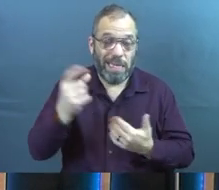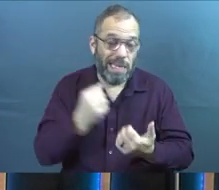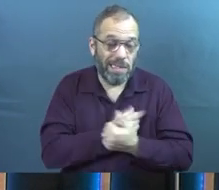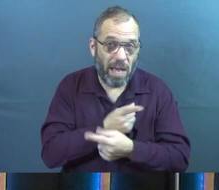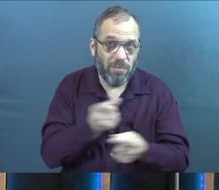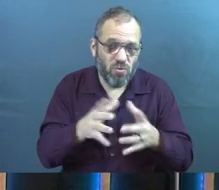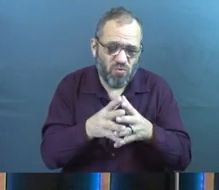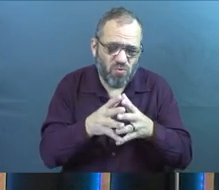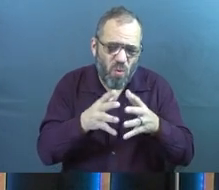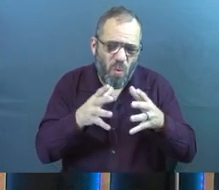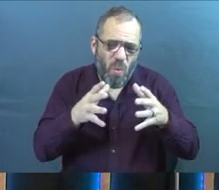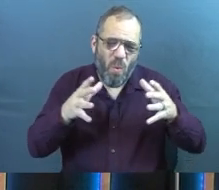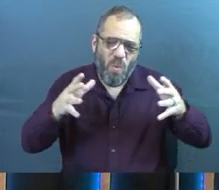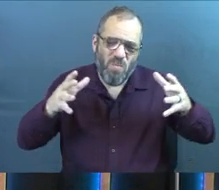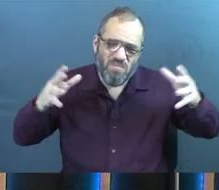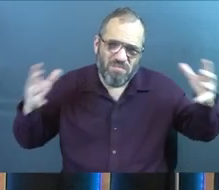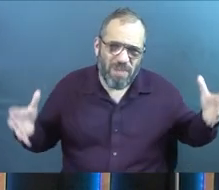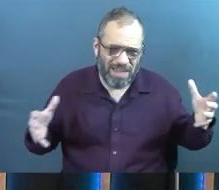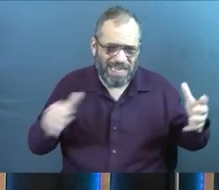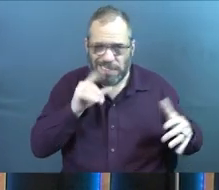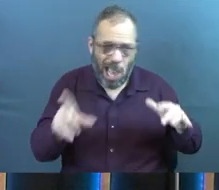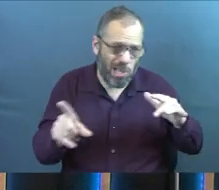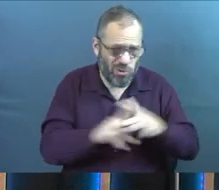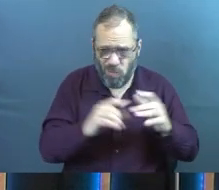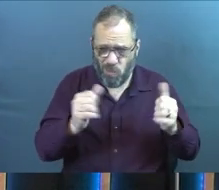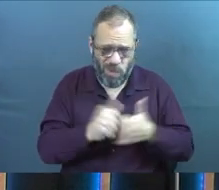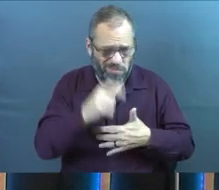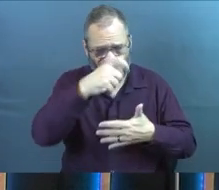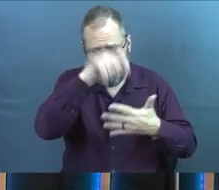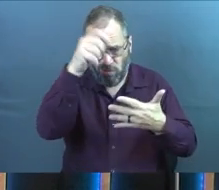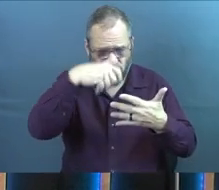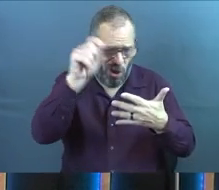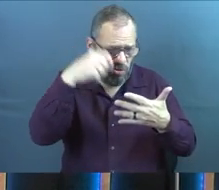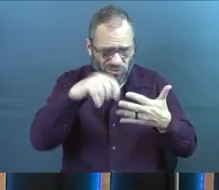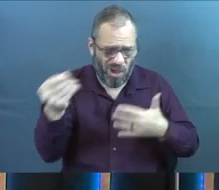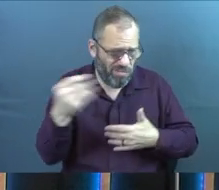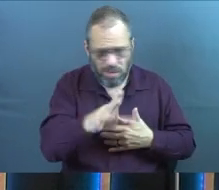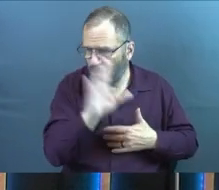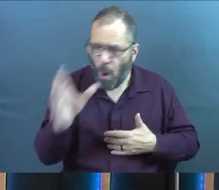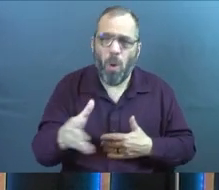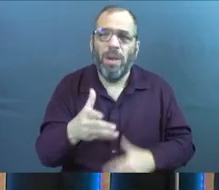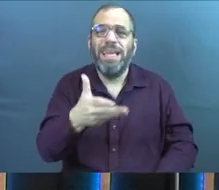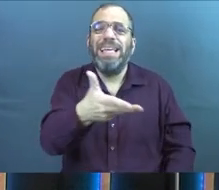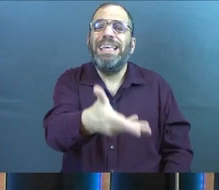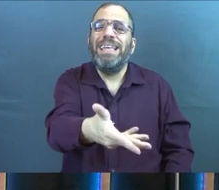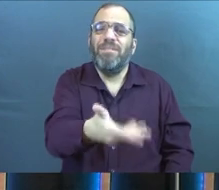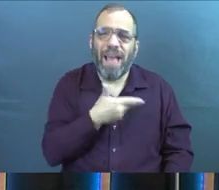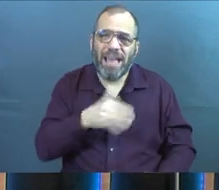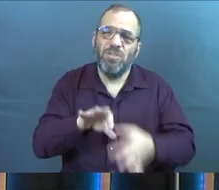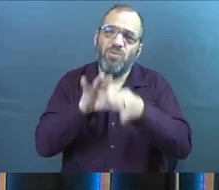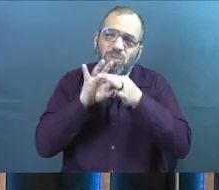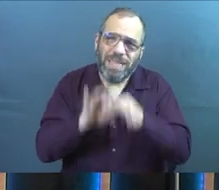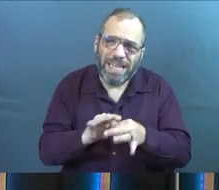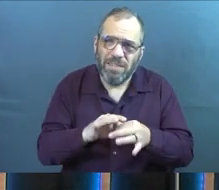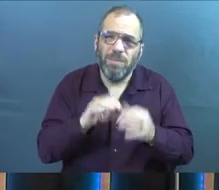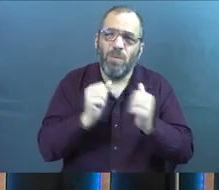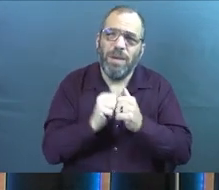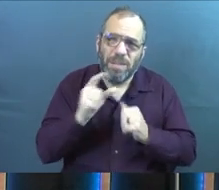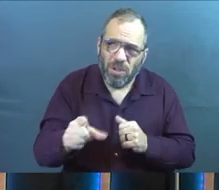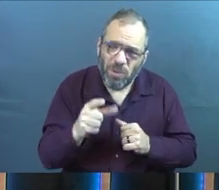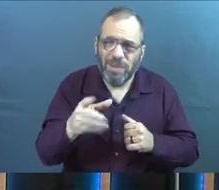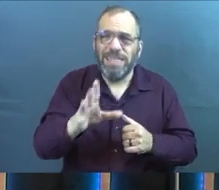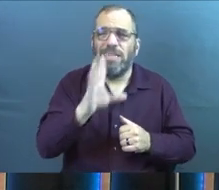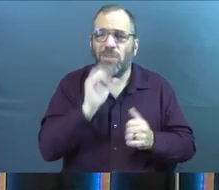us so much. He didn't want to just come up with this stuff and not bring us into it. He invites us into a relationship where he shares with us.